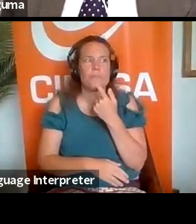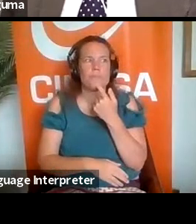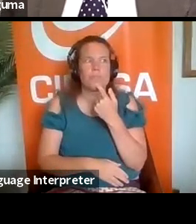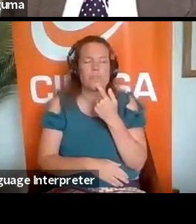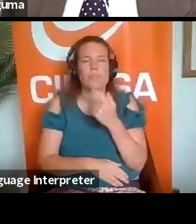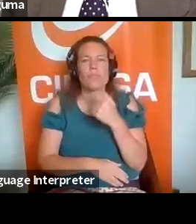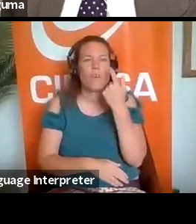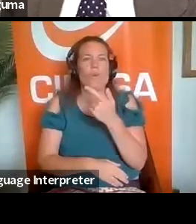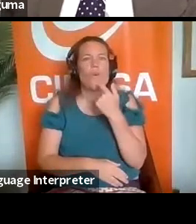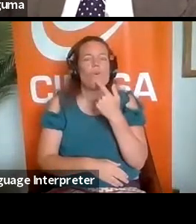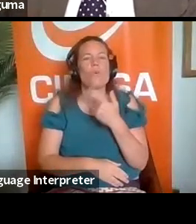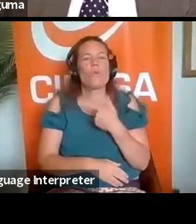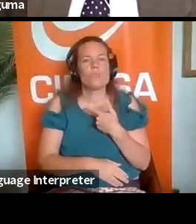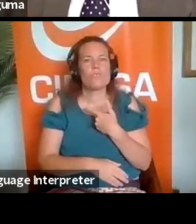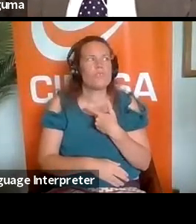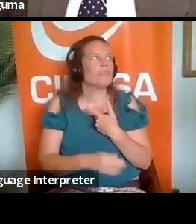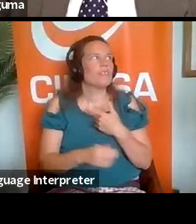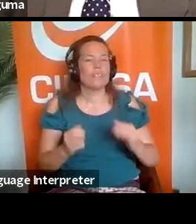girlfriend you're messaging,